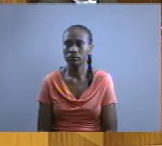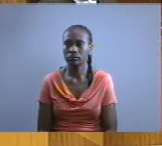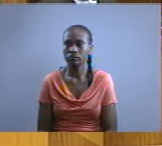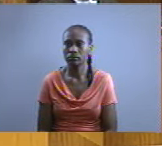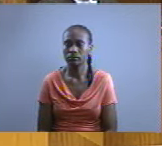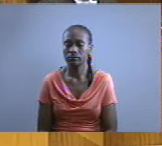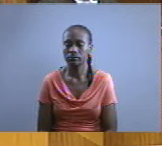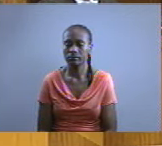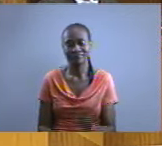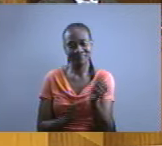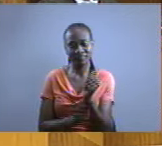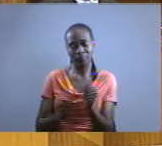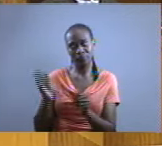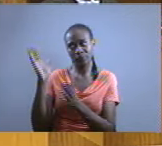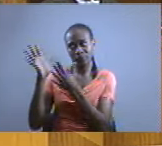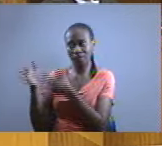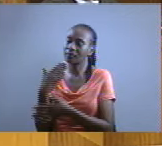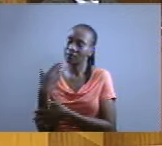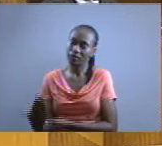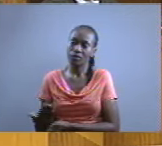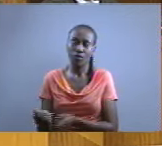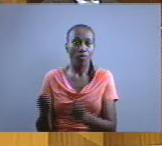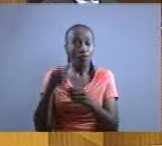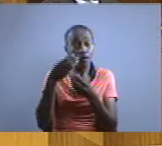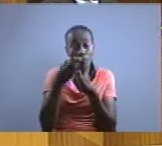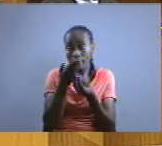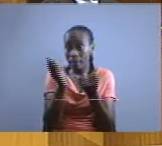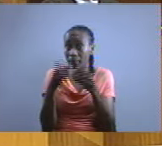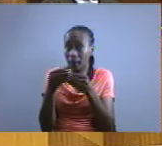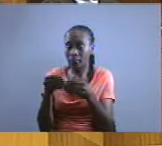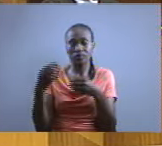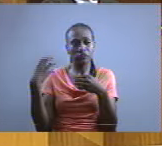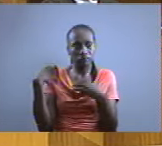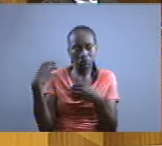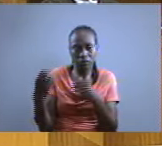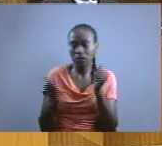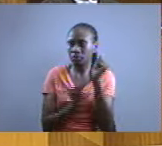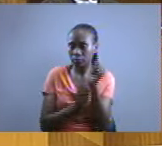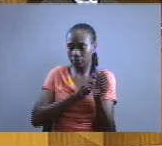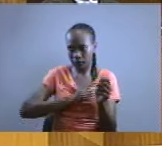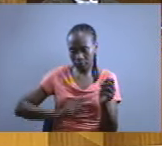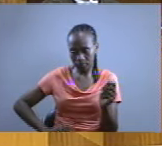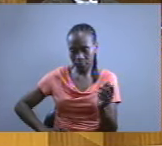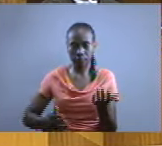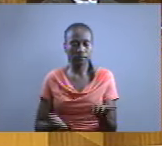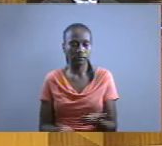Thank you, Deputy Speaker. Honorable members, ministers, Deputy President.